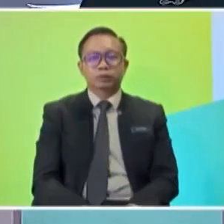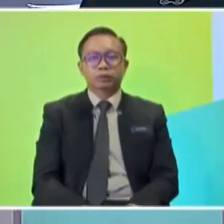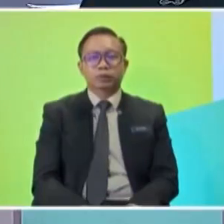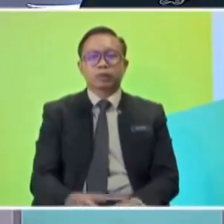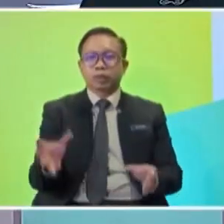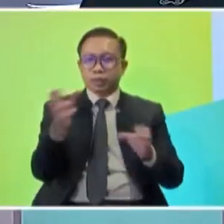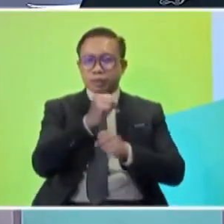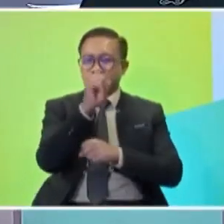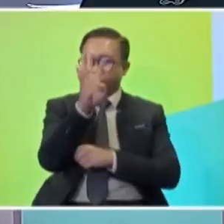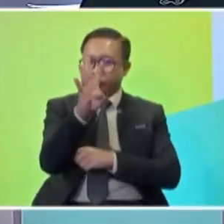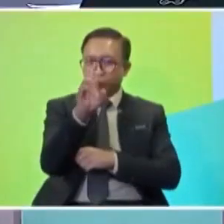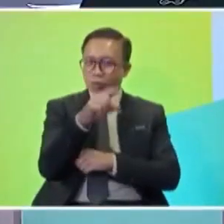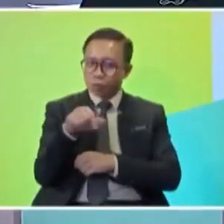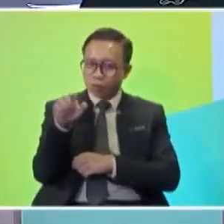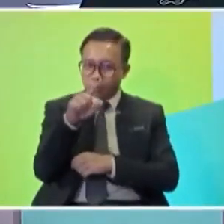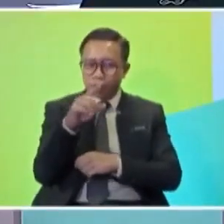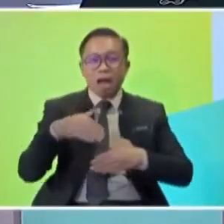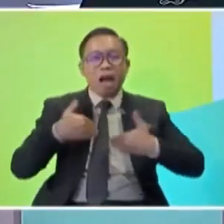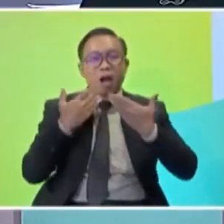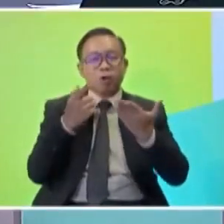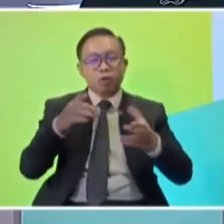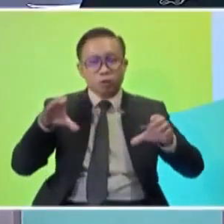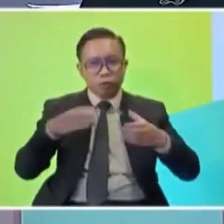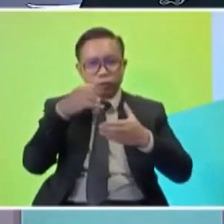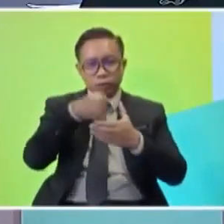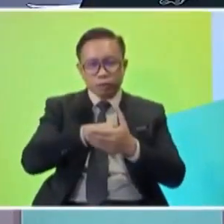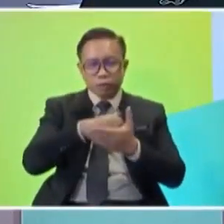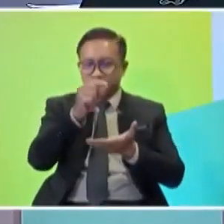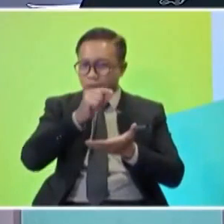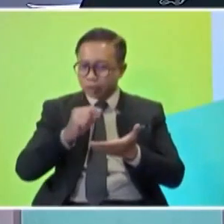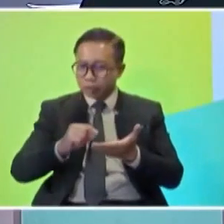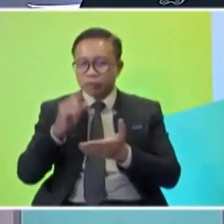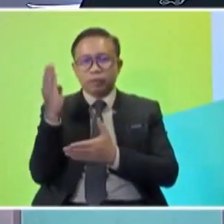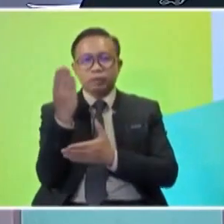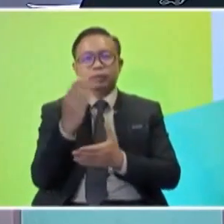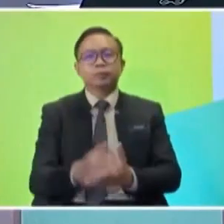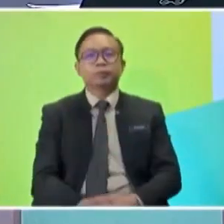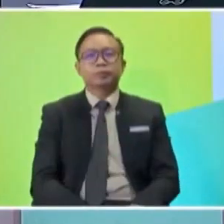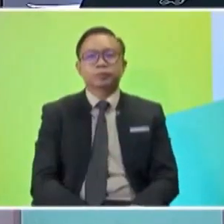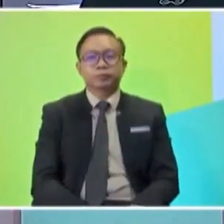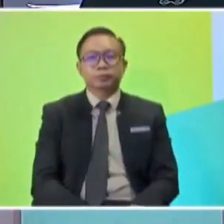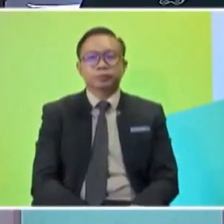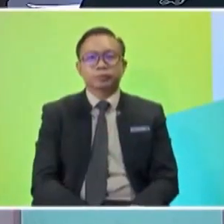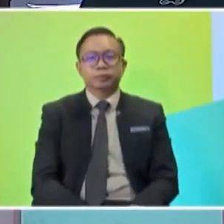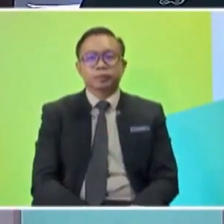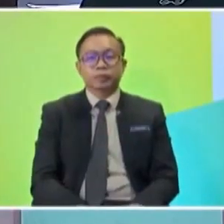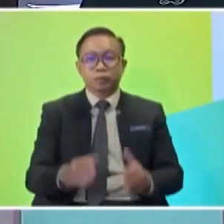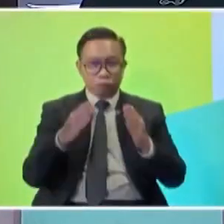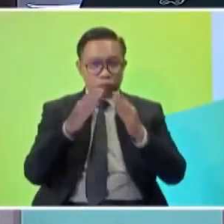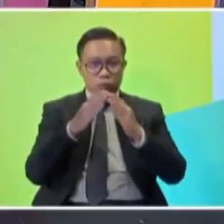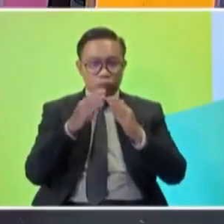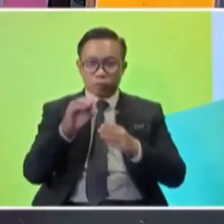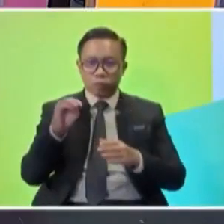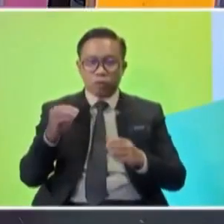we get 4 donuts here. And this is how you do it in standard written method. Okay. Alright, kids at home, can you follow